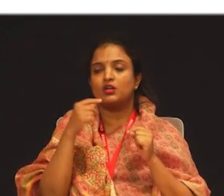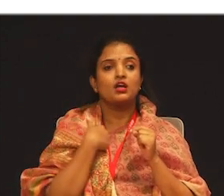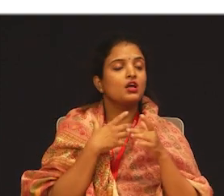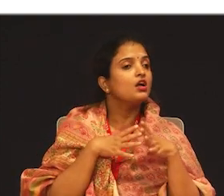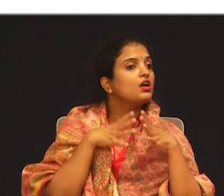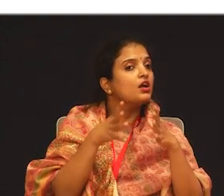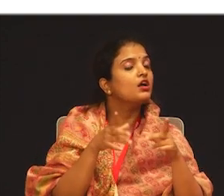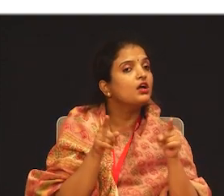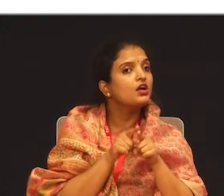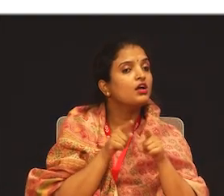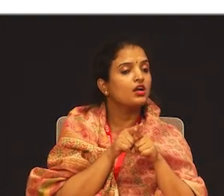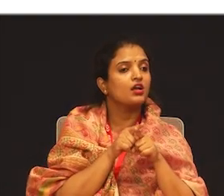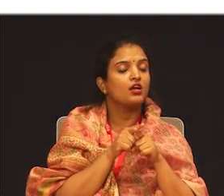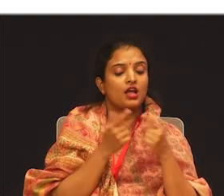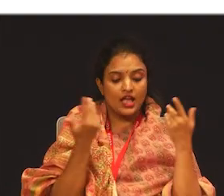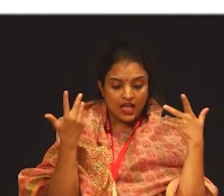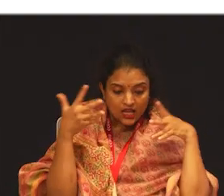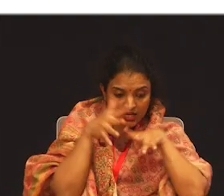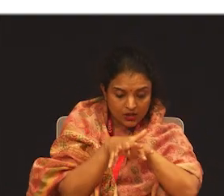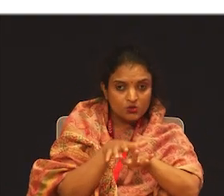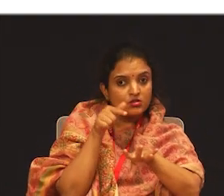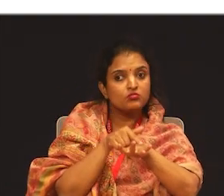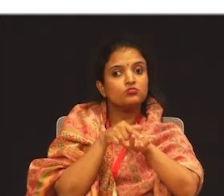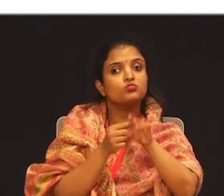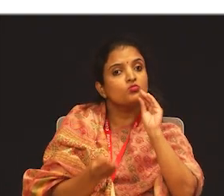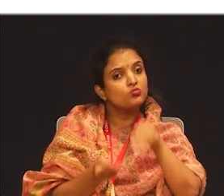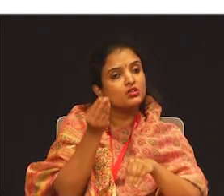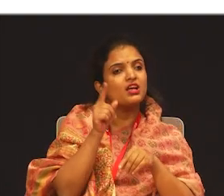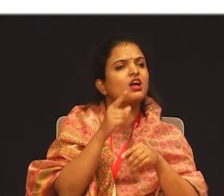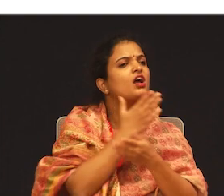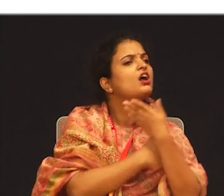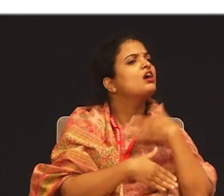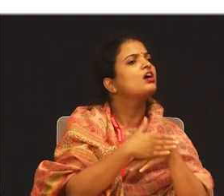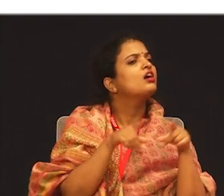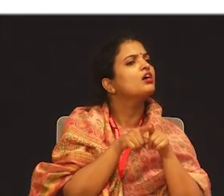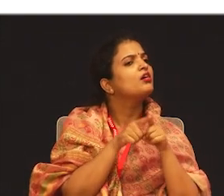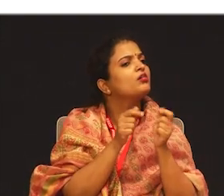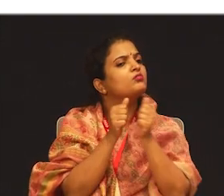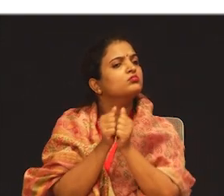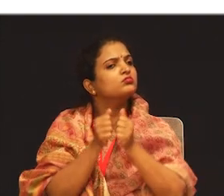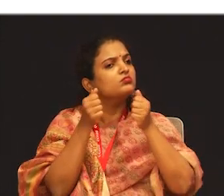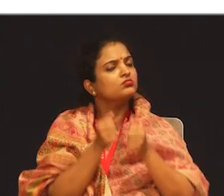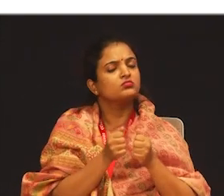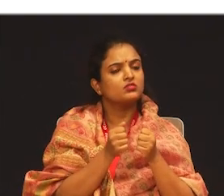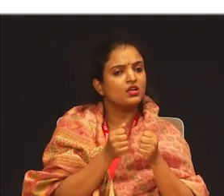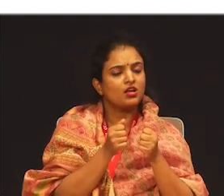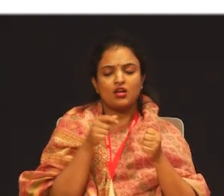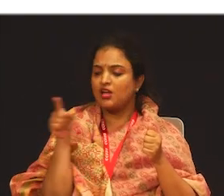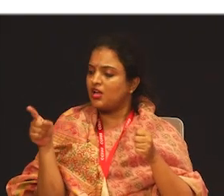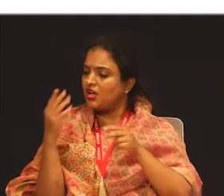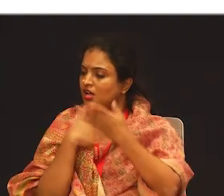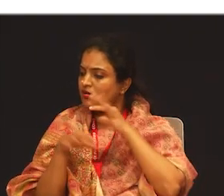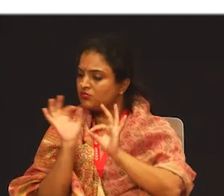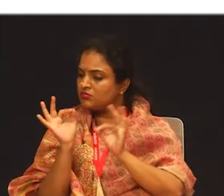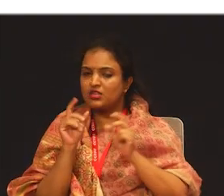it's a different degree of inclusion. Here, children with disabilities are sitting with children without